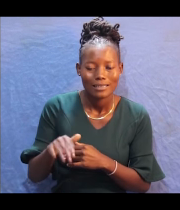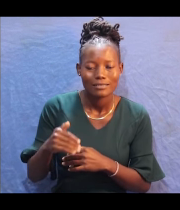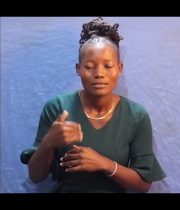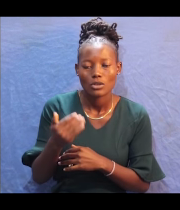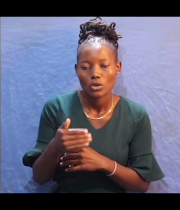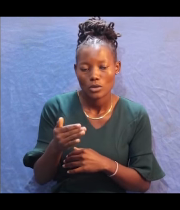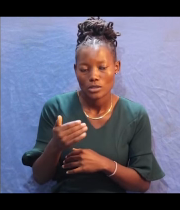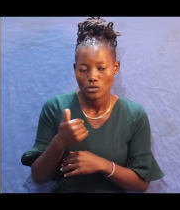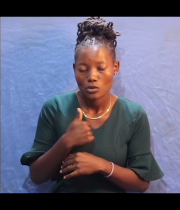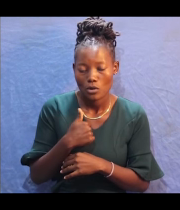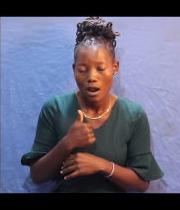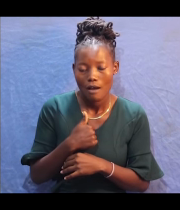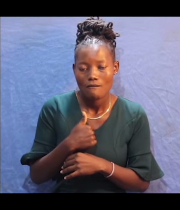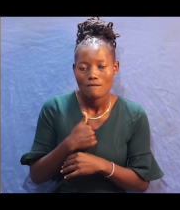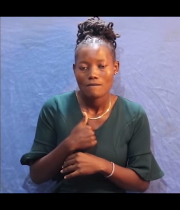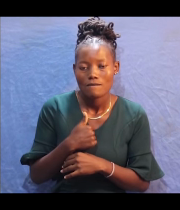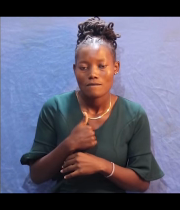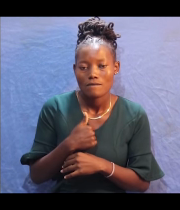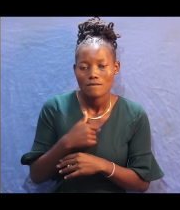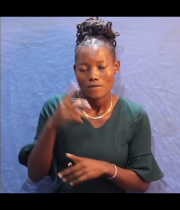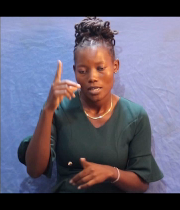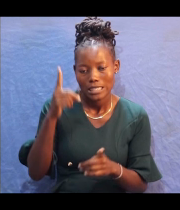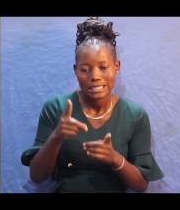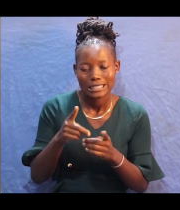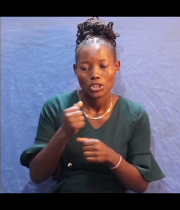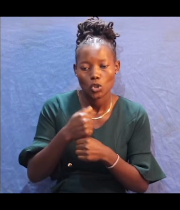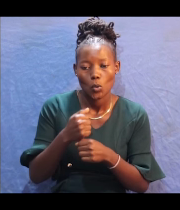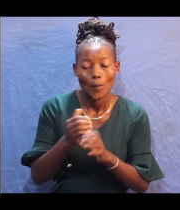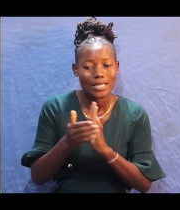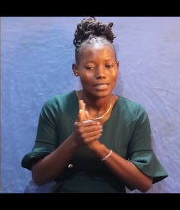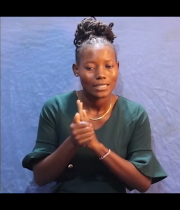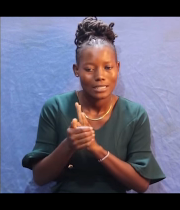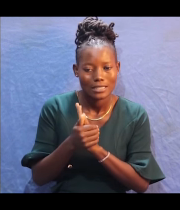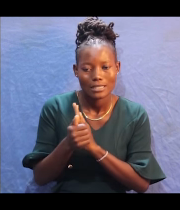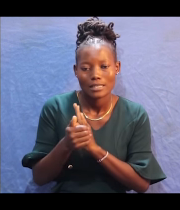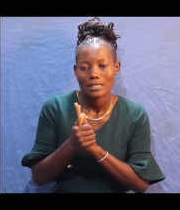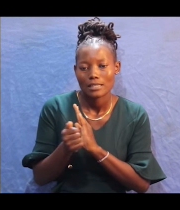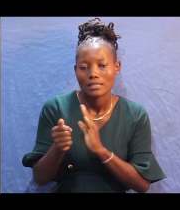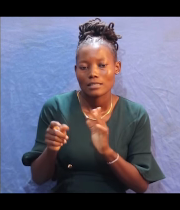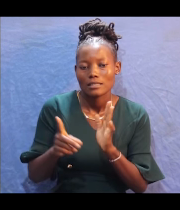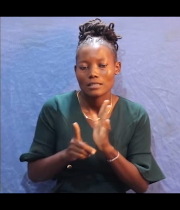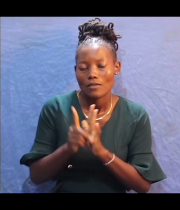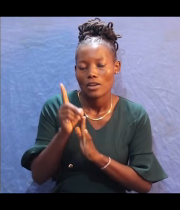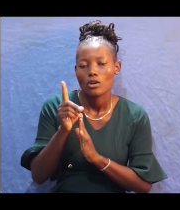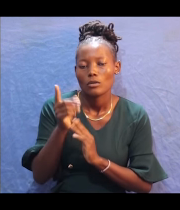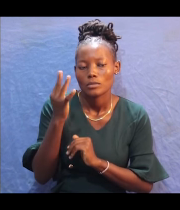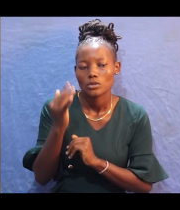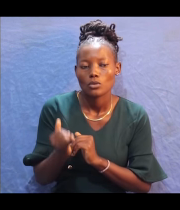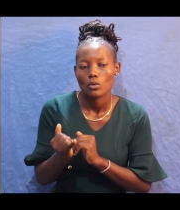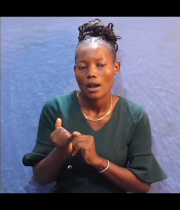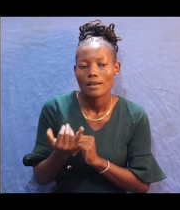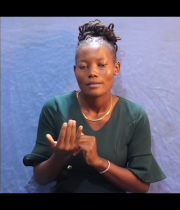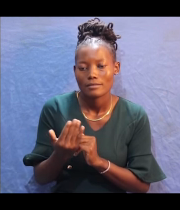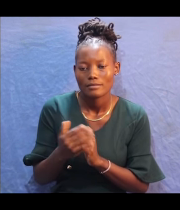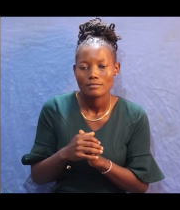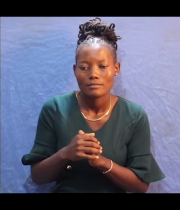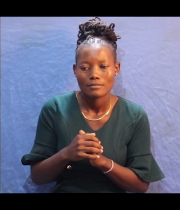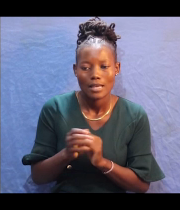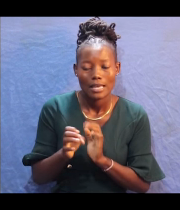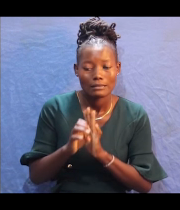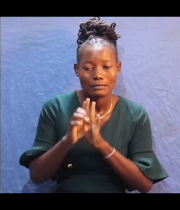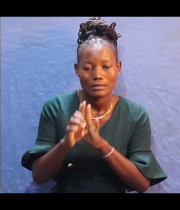You have to have decision-making skill develop, because let's put ourselves in the